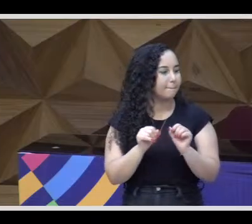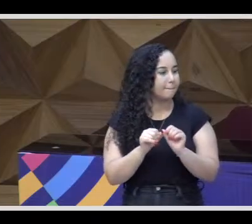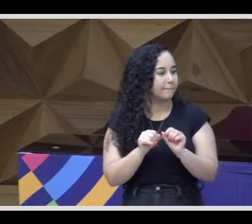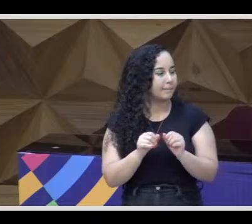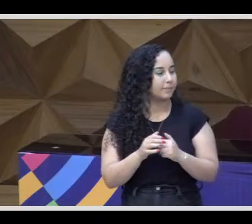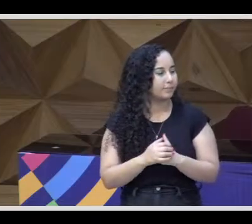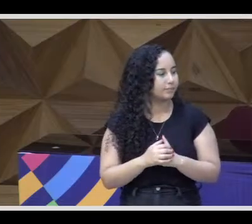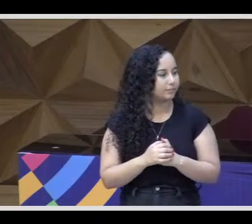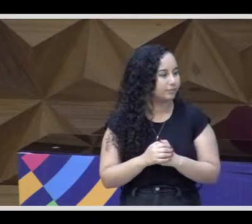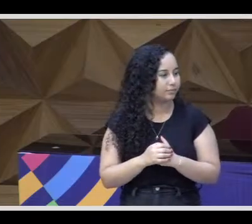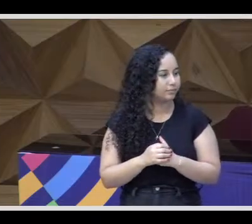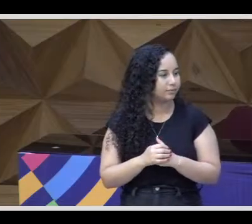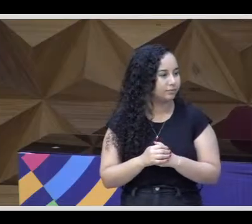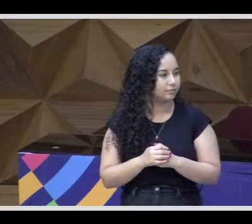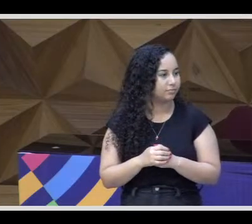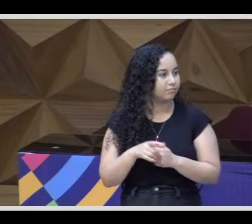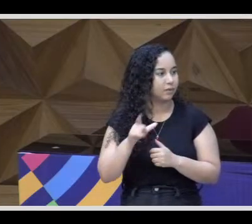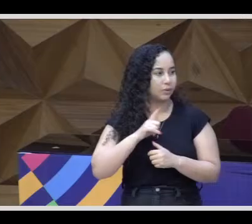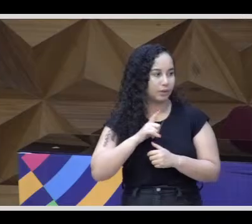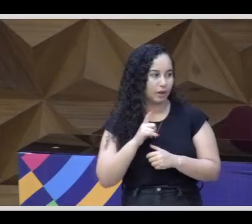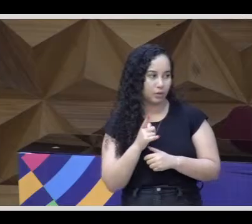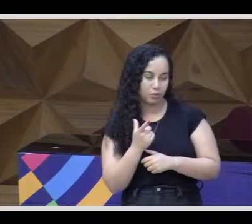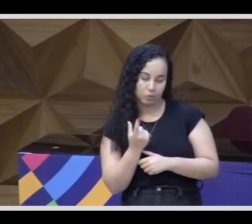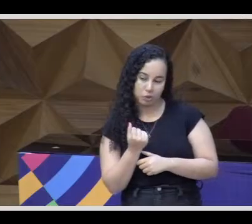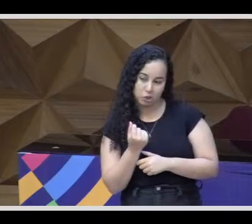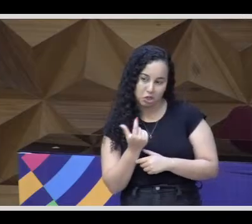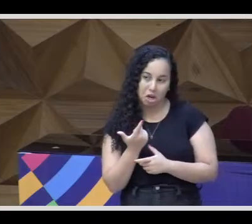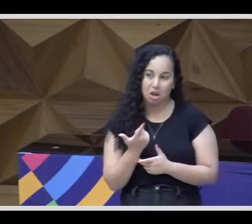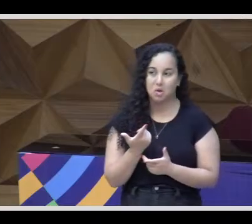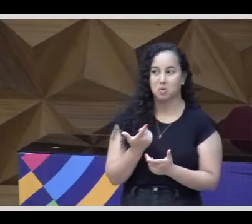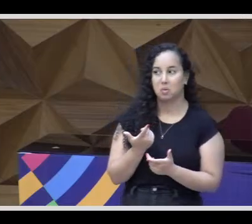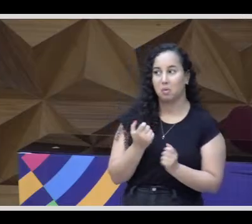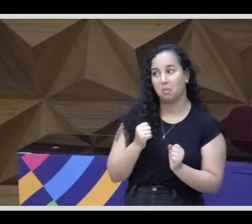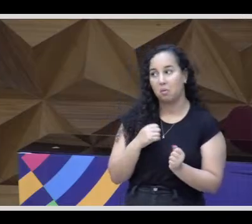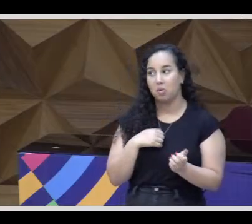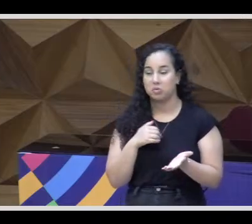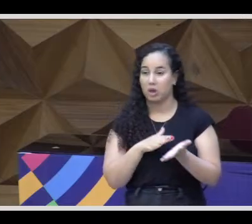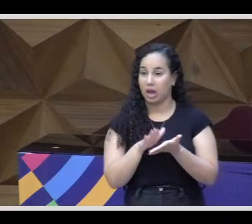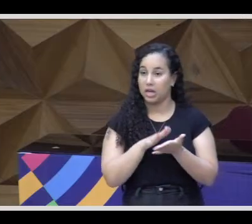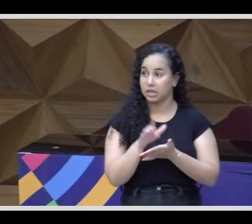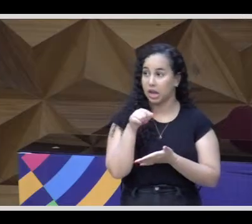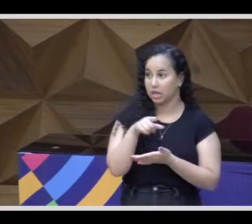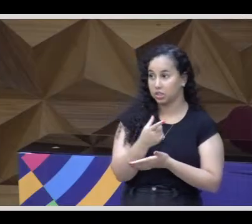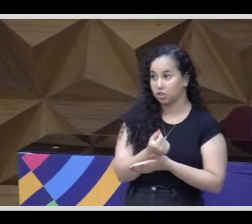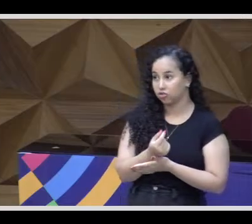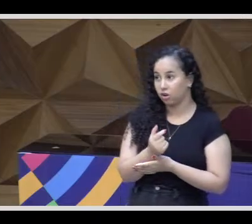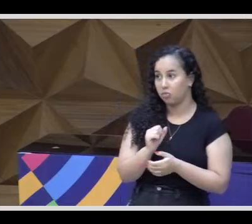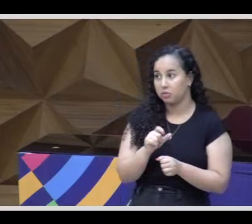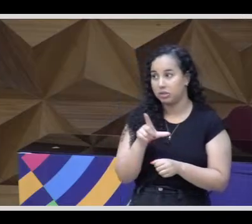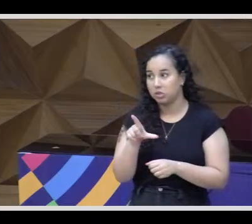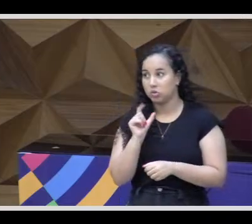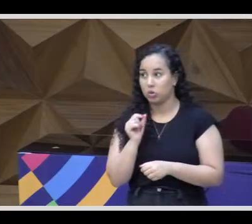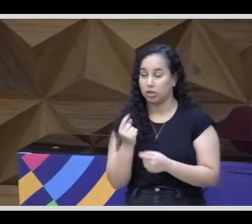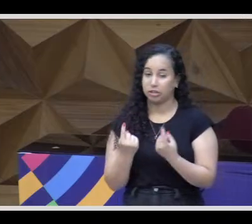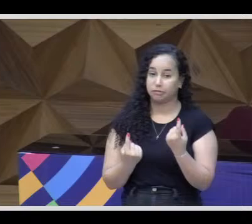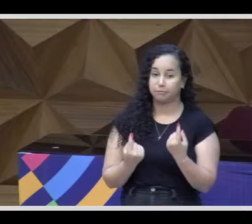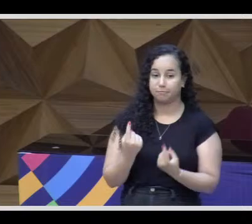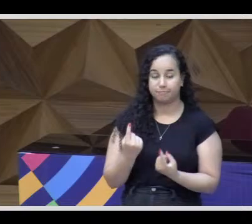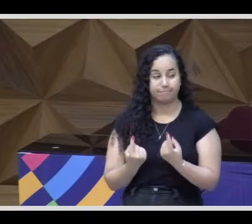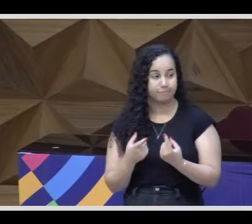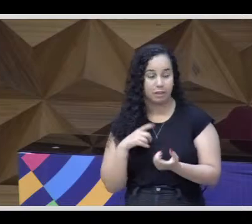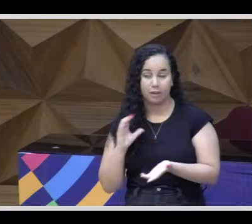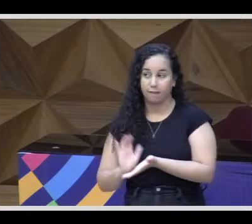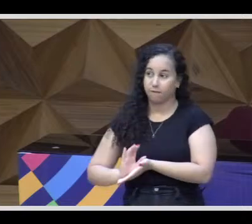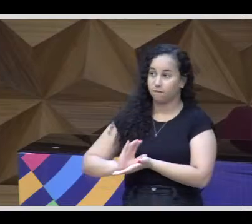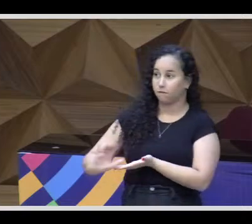know what, I have some money, I have to spend this money, so I have to choose between